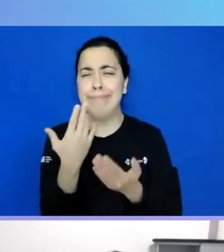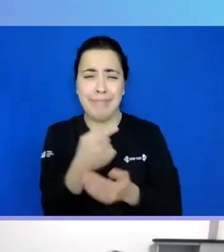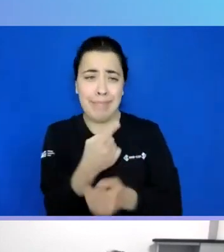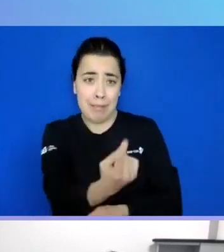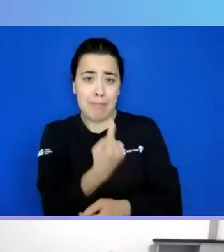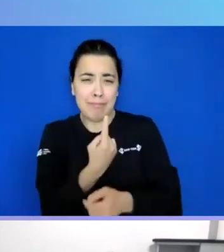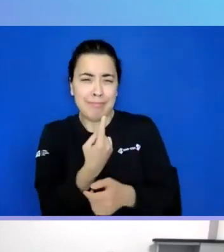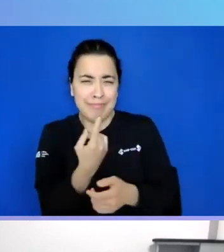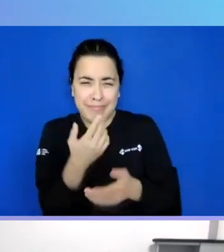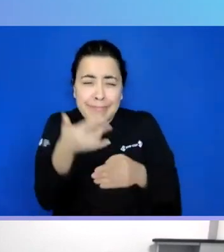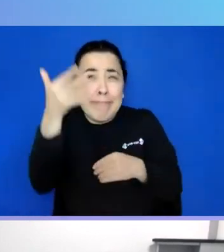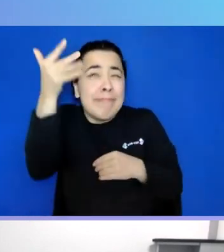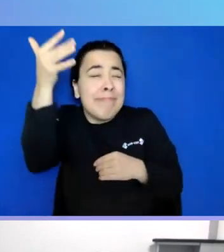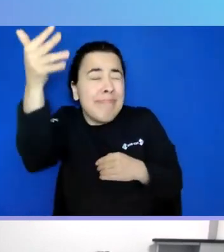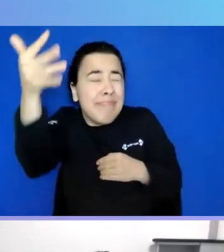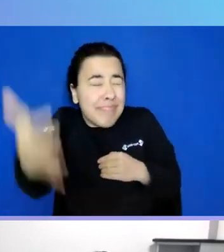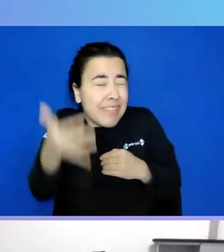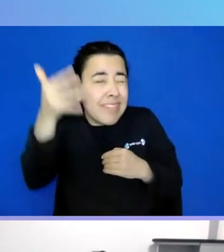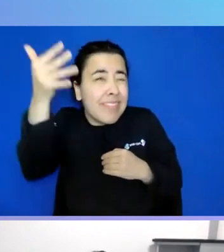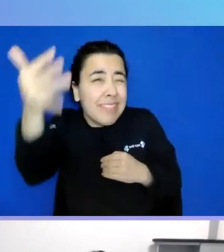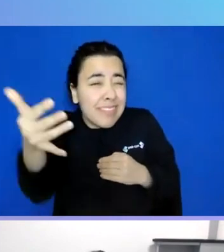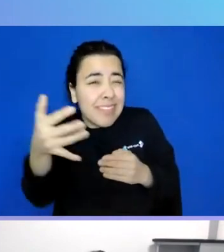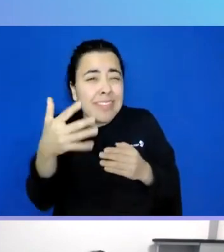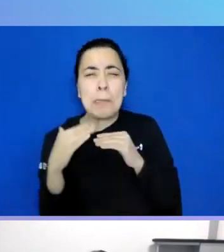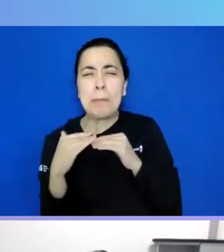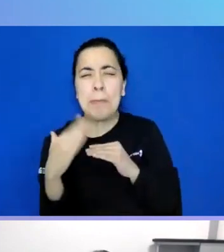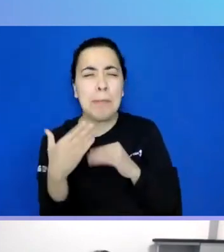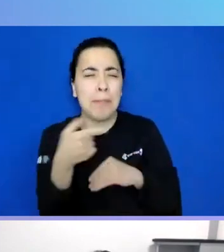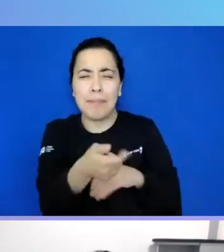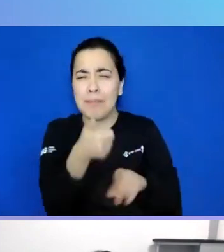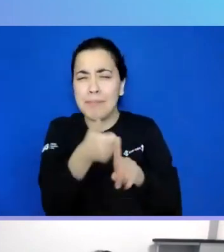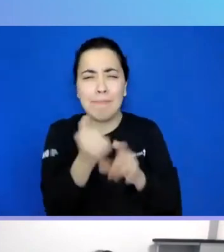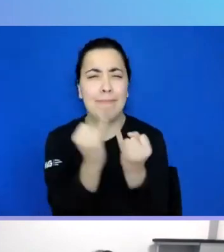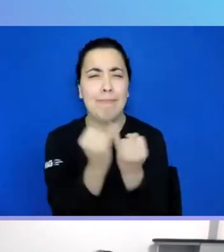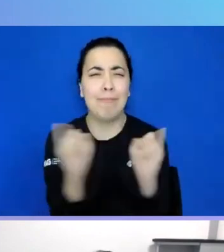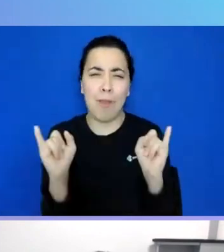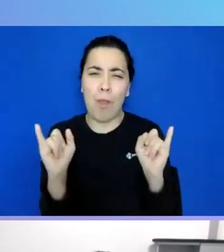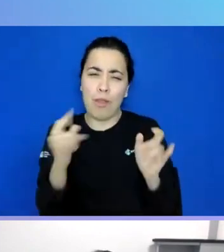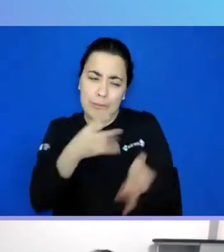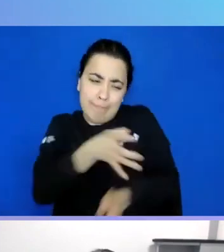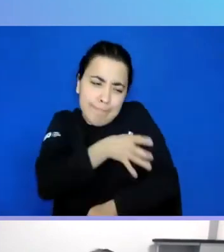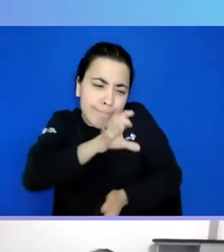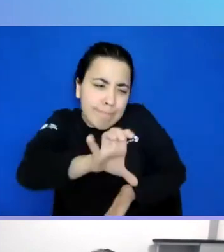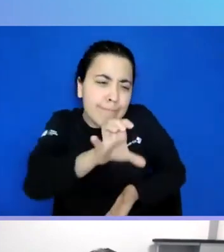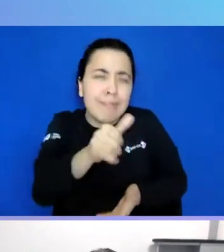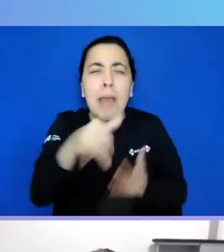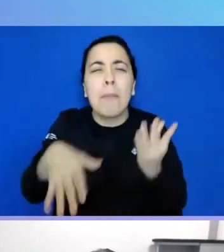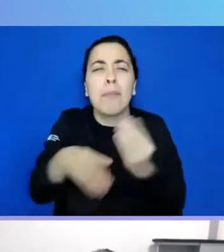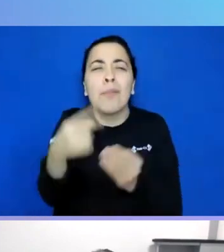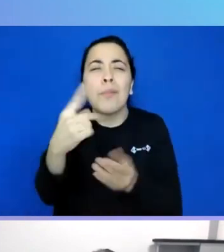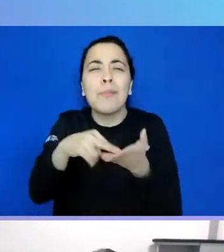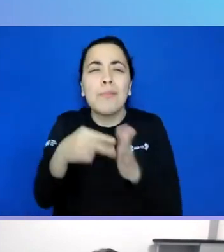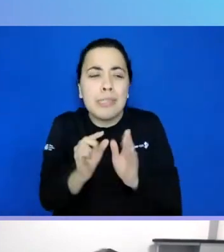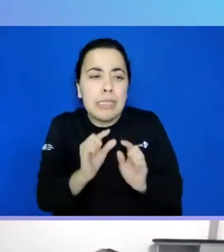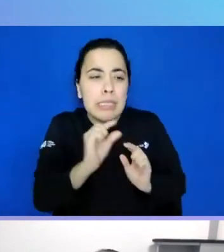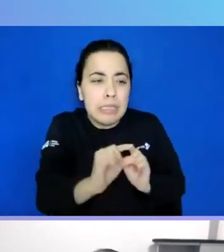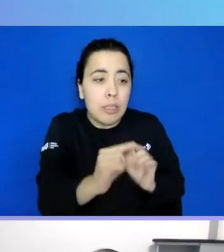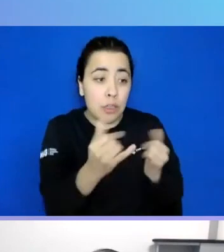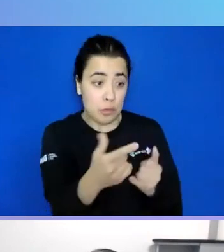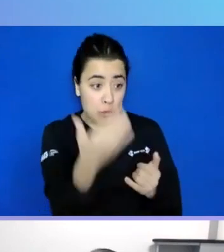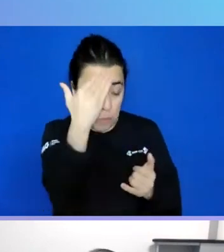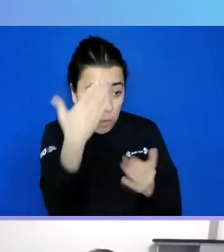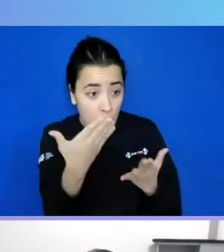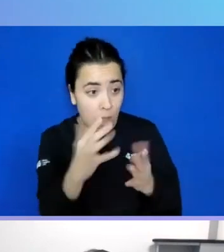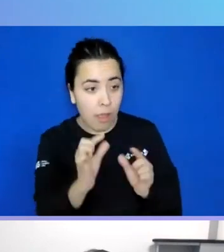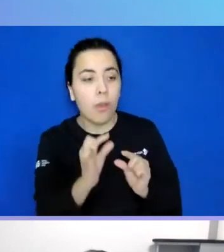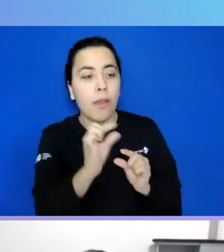do this alone? And that's what plus one is really for. How do you build on what currently exists till you hit a